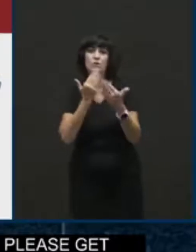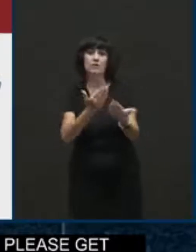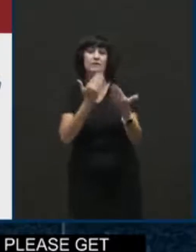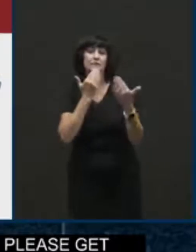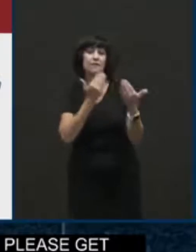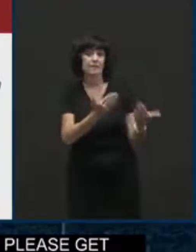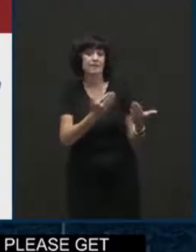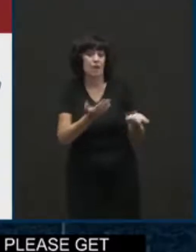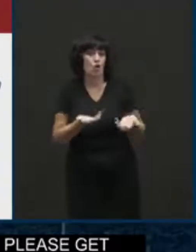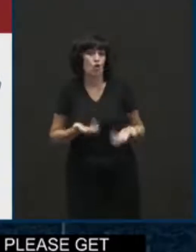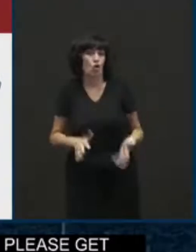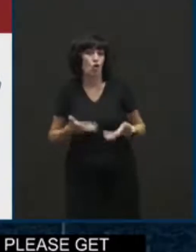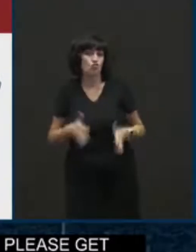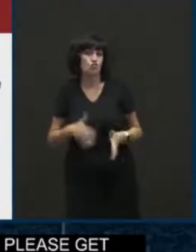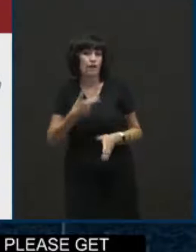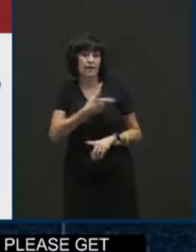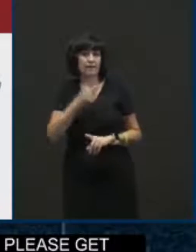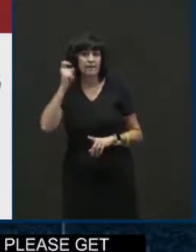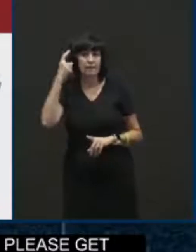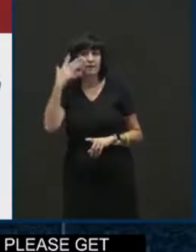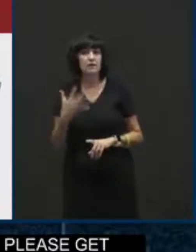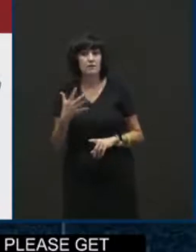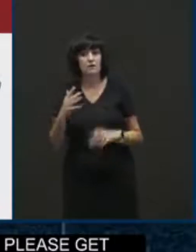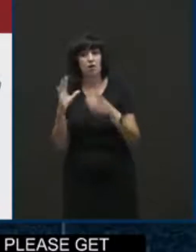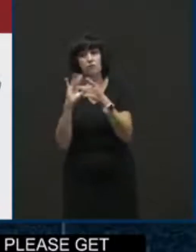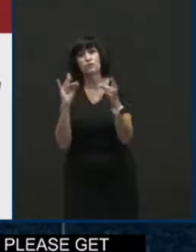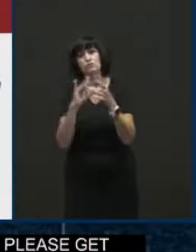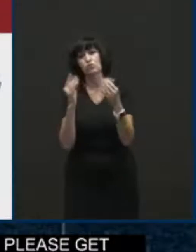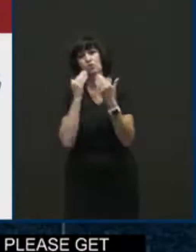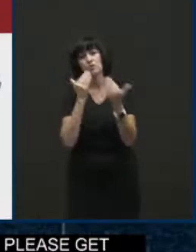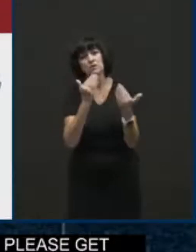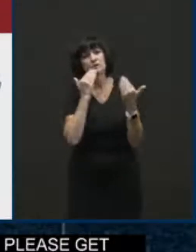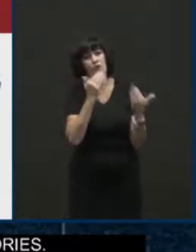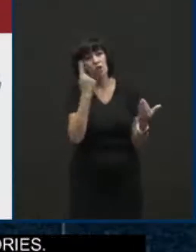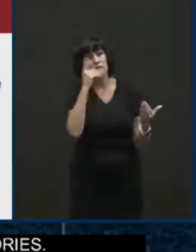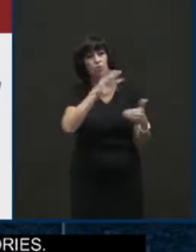already mentioned how grateful we are to our partnership with our healthcare,